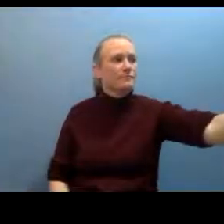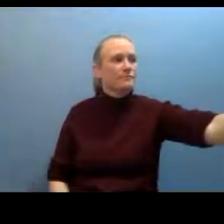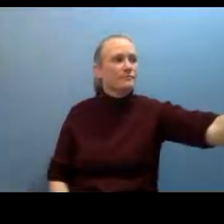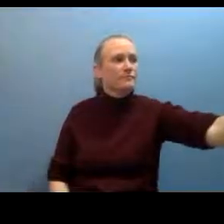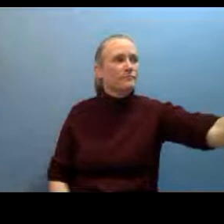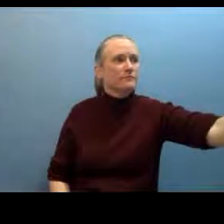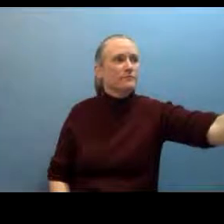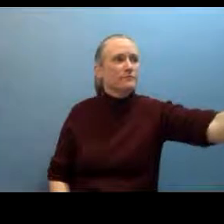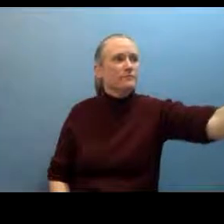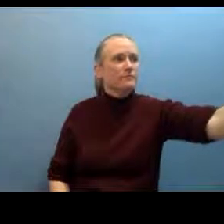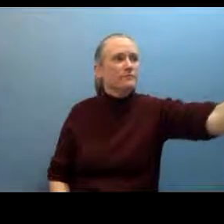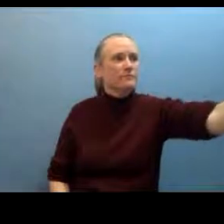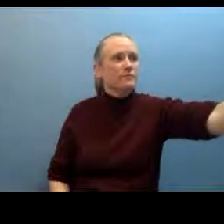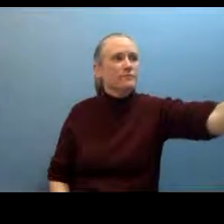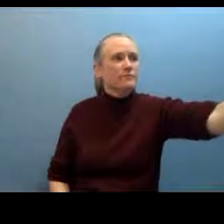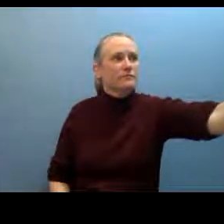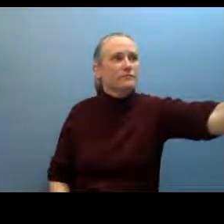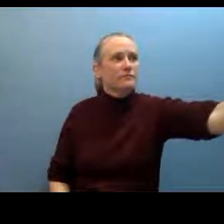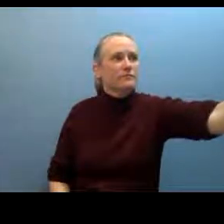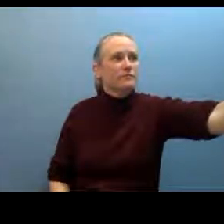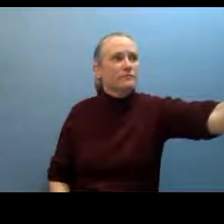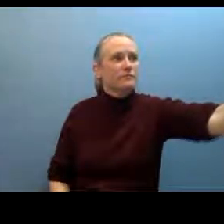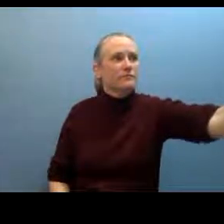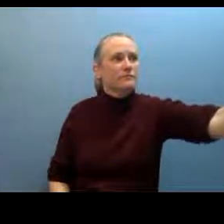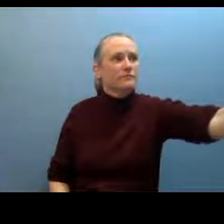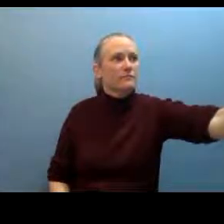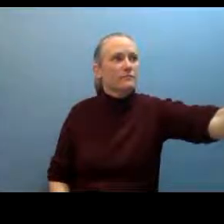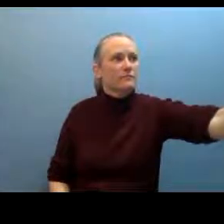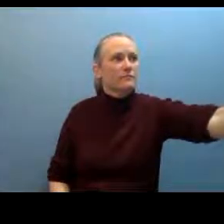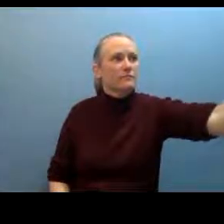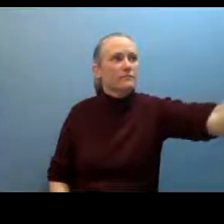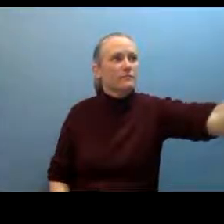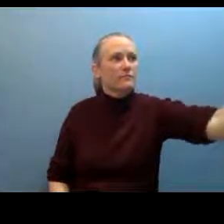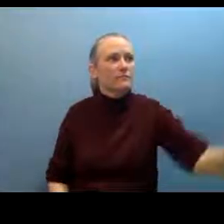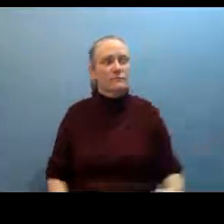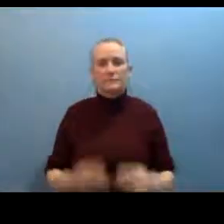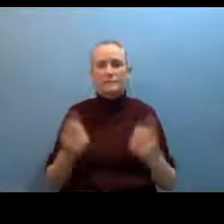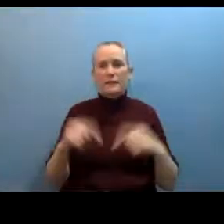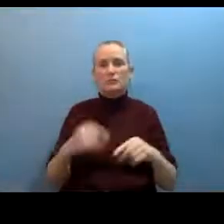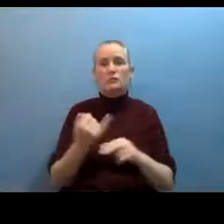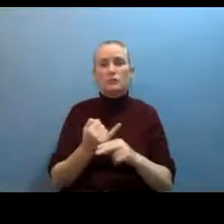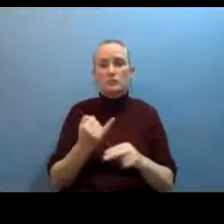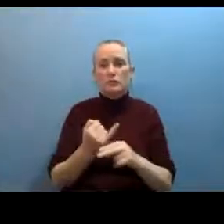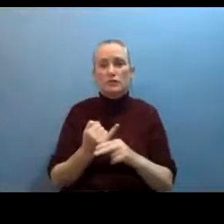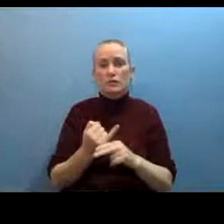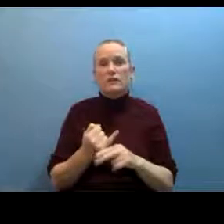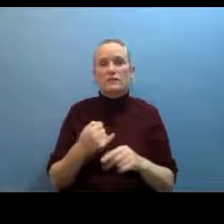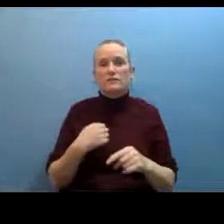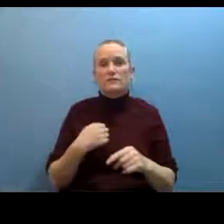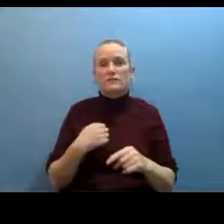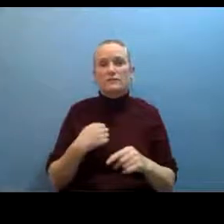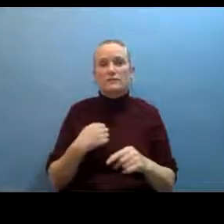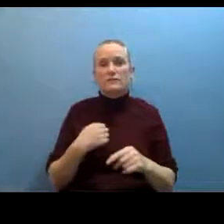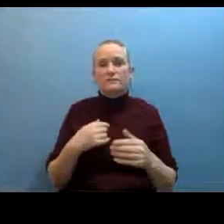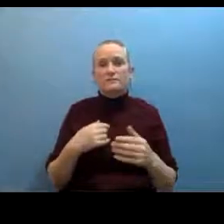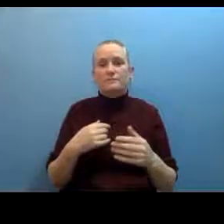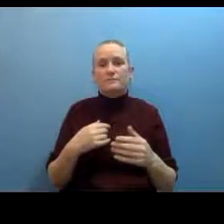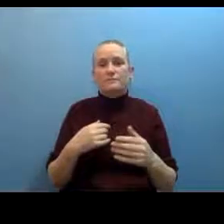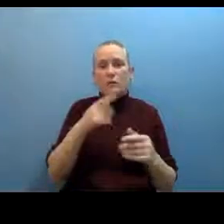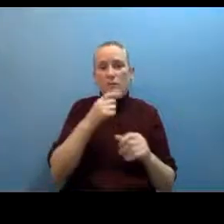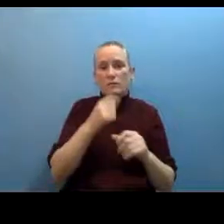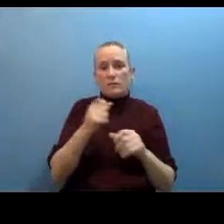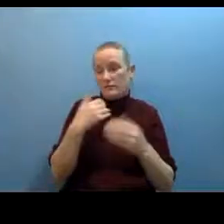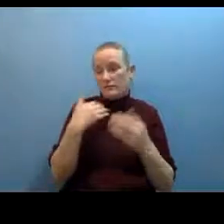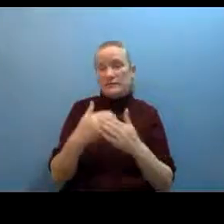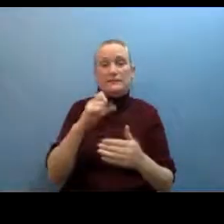Great, so coming back to school specifically, and I suppose from September onwards, what we're hearing across the board, so through our Jigsaw